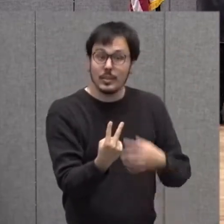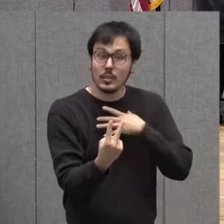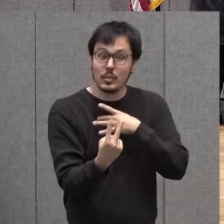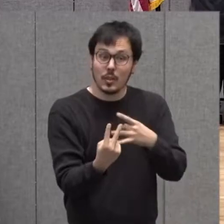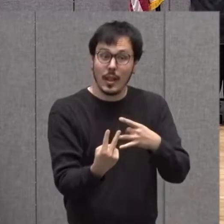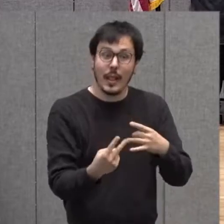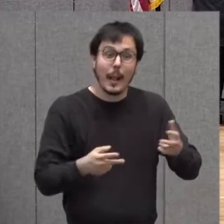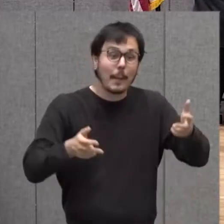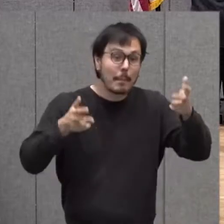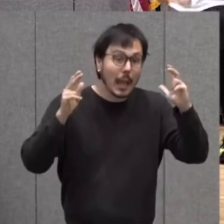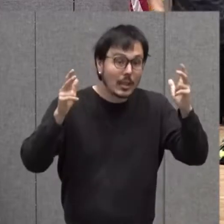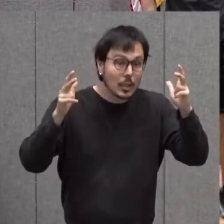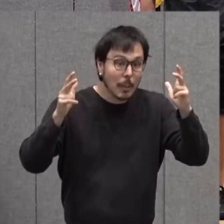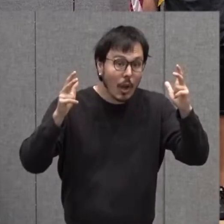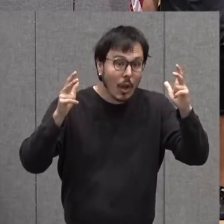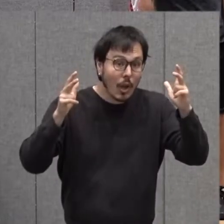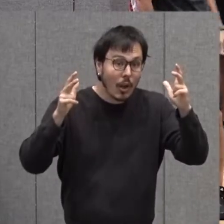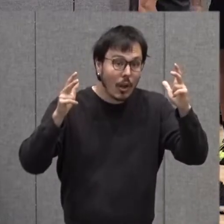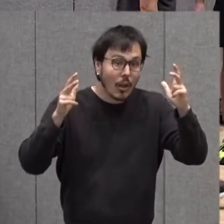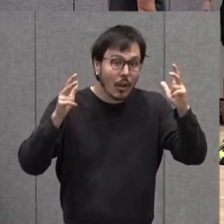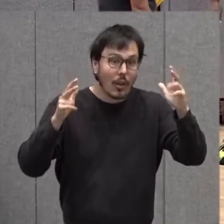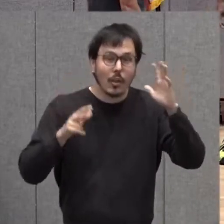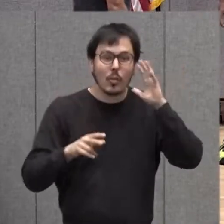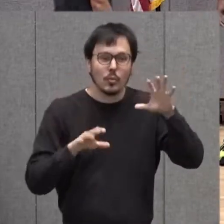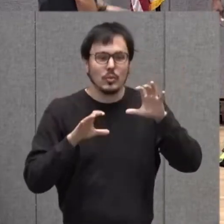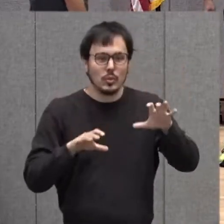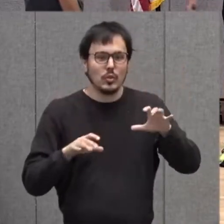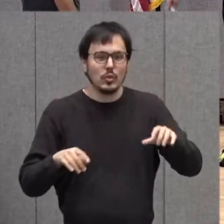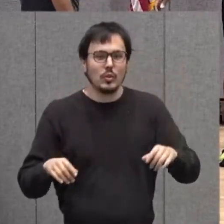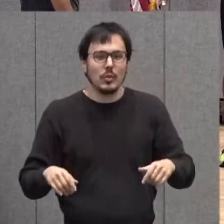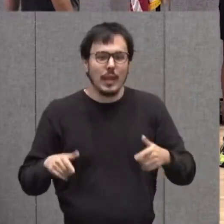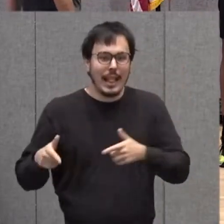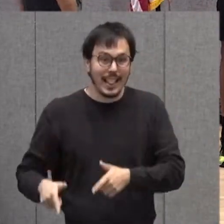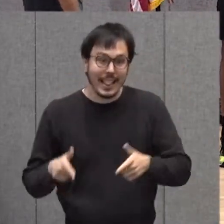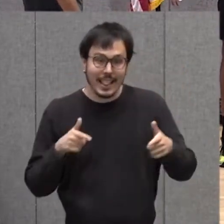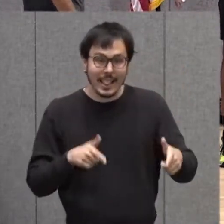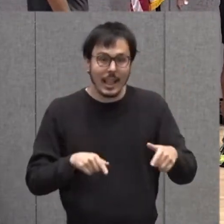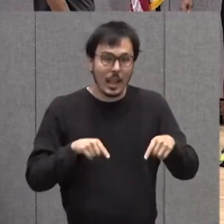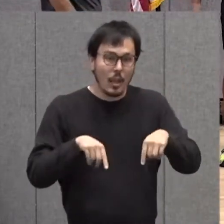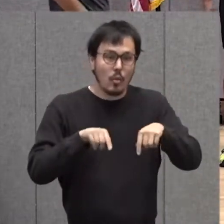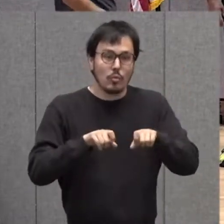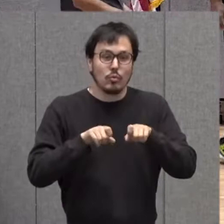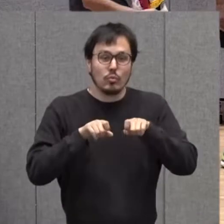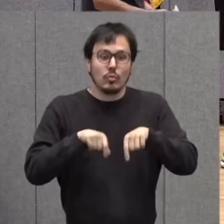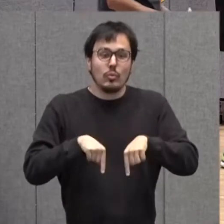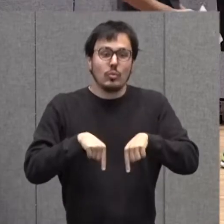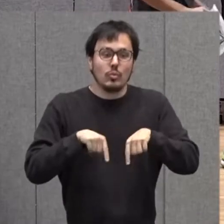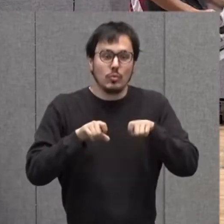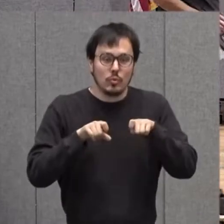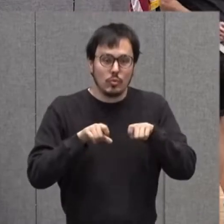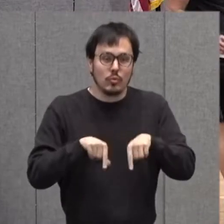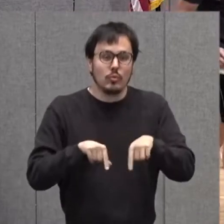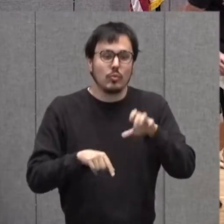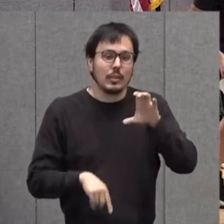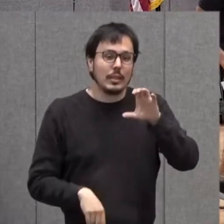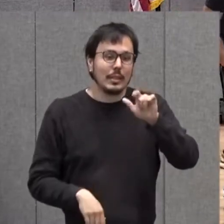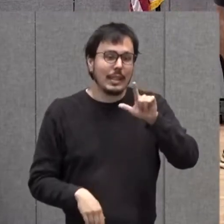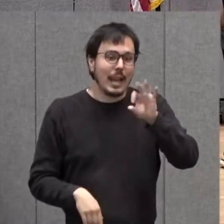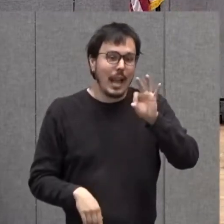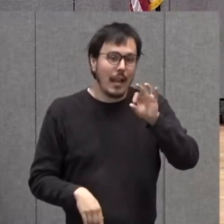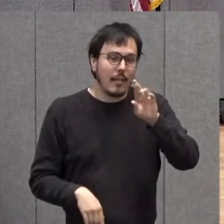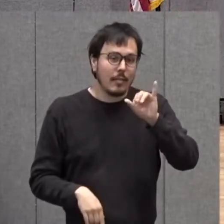play basketball? We're gonna do calf raises. Mr. Anderson's doing some calf raises. Or if you